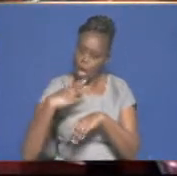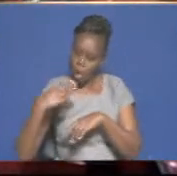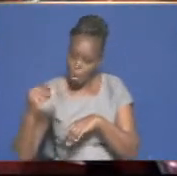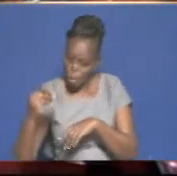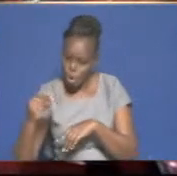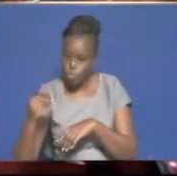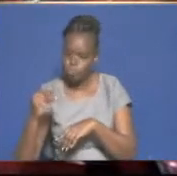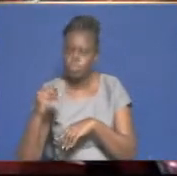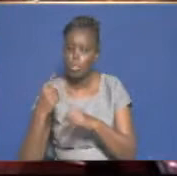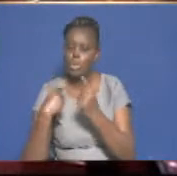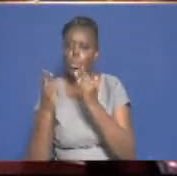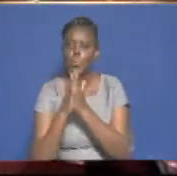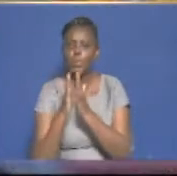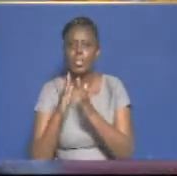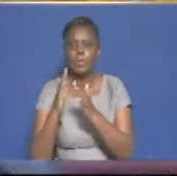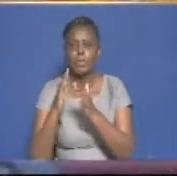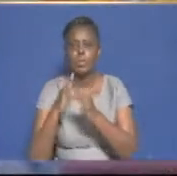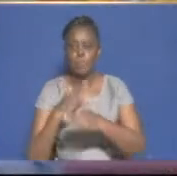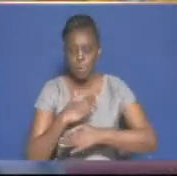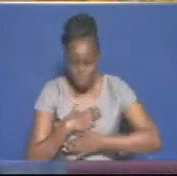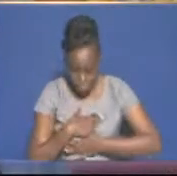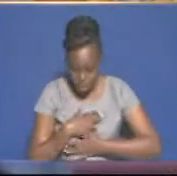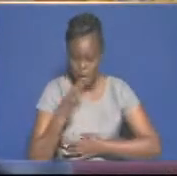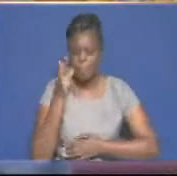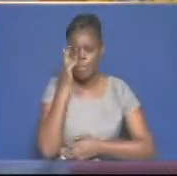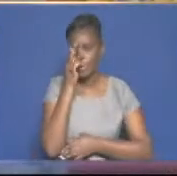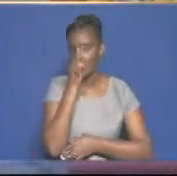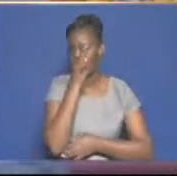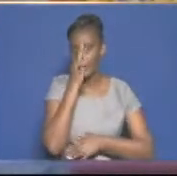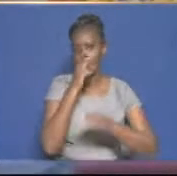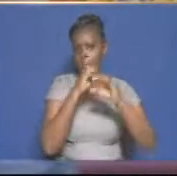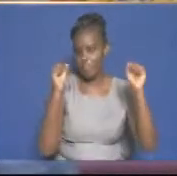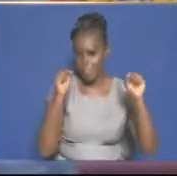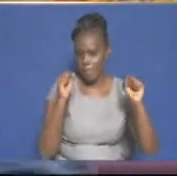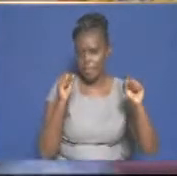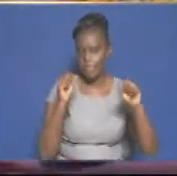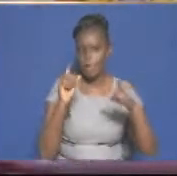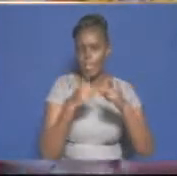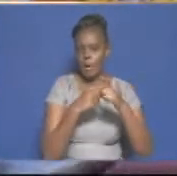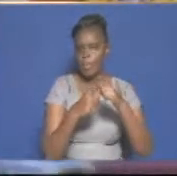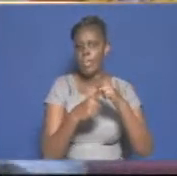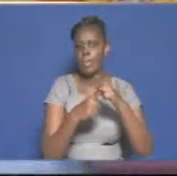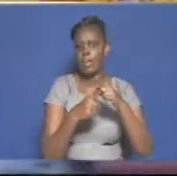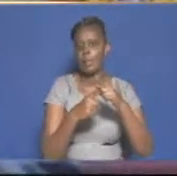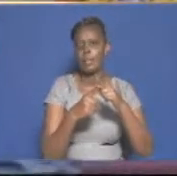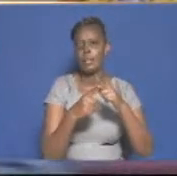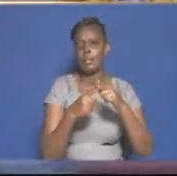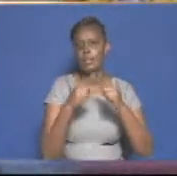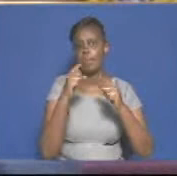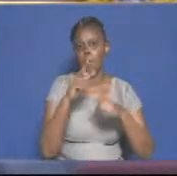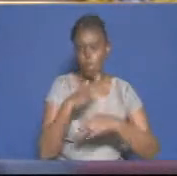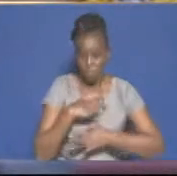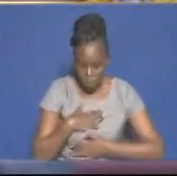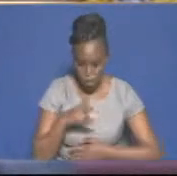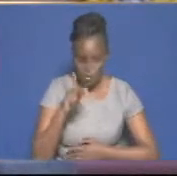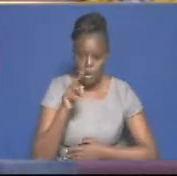Kibaki. And that is when now Henry Kimunya was asked to say what happened in Parliament.